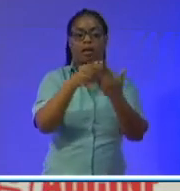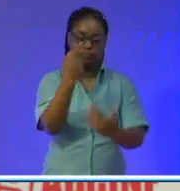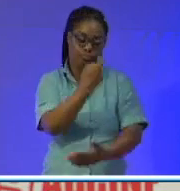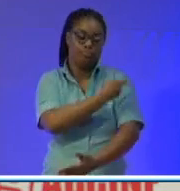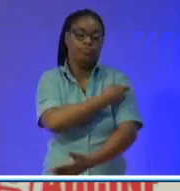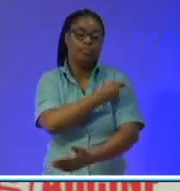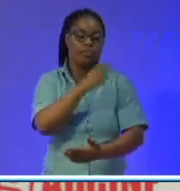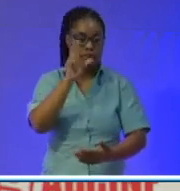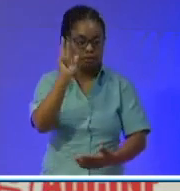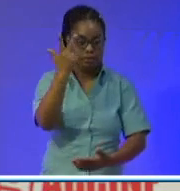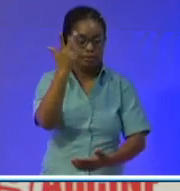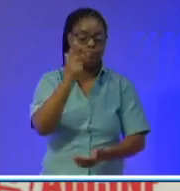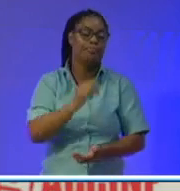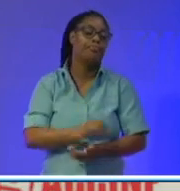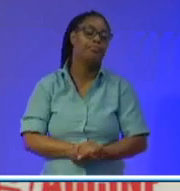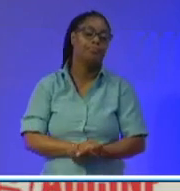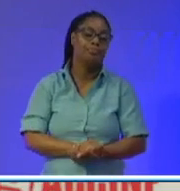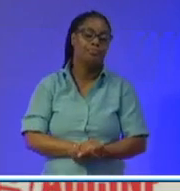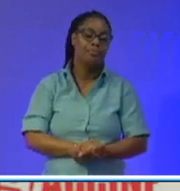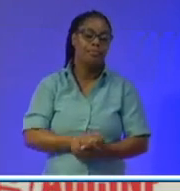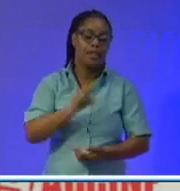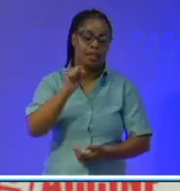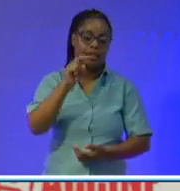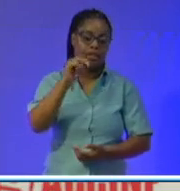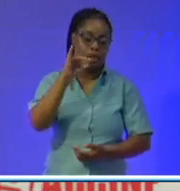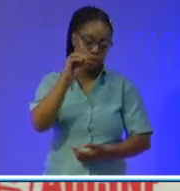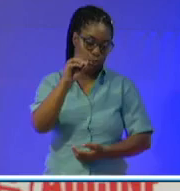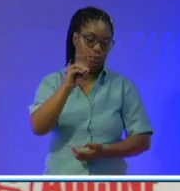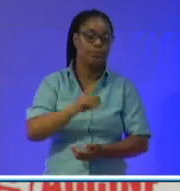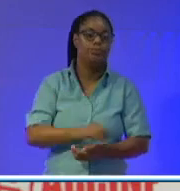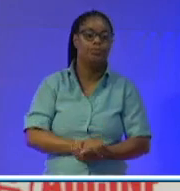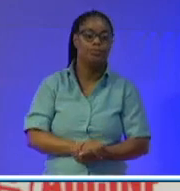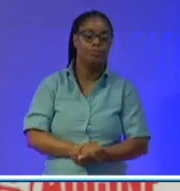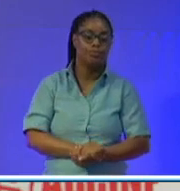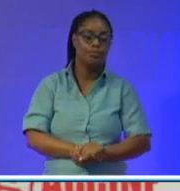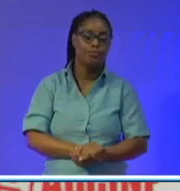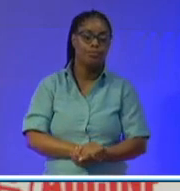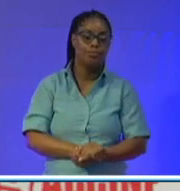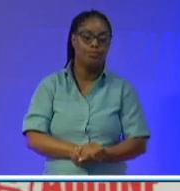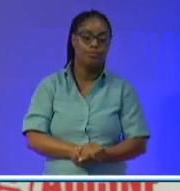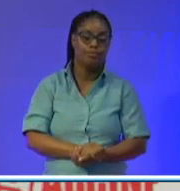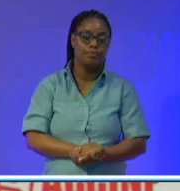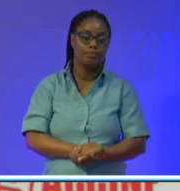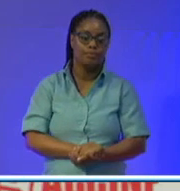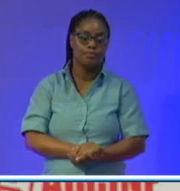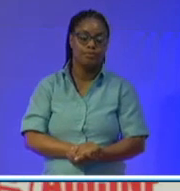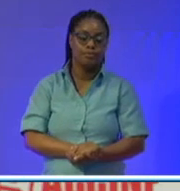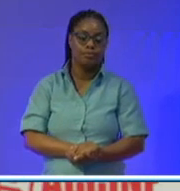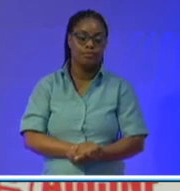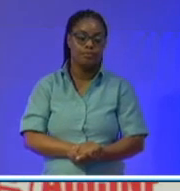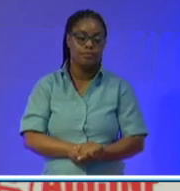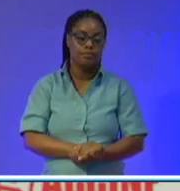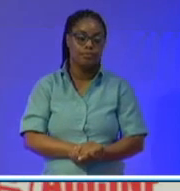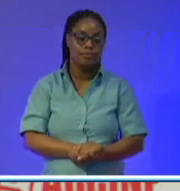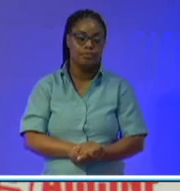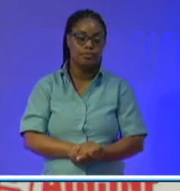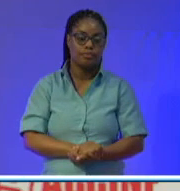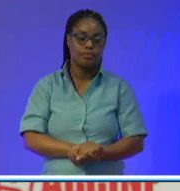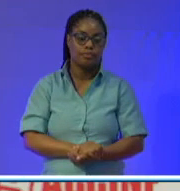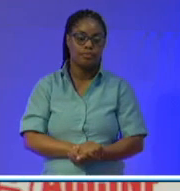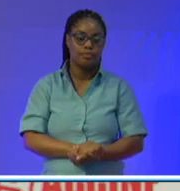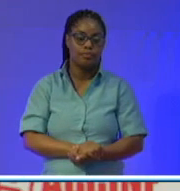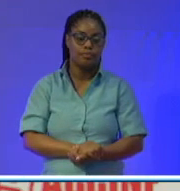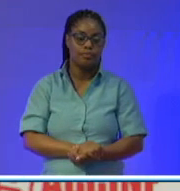determined by your physician, you can access your third primary dose if you were vaccinated with a two-dose